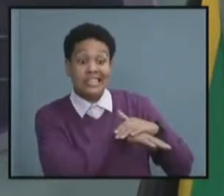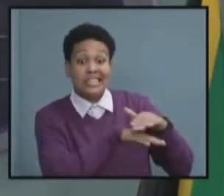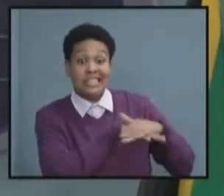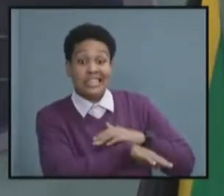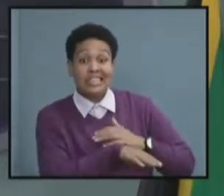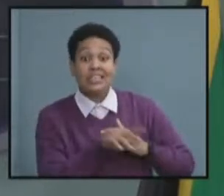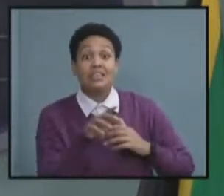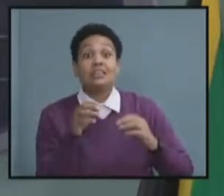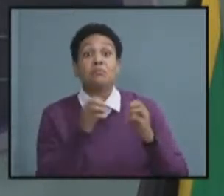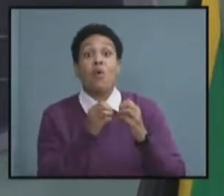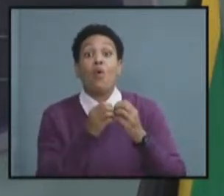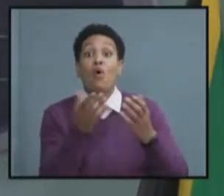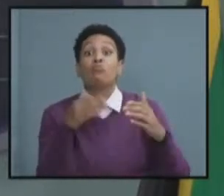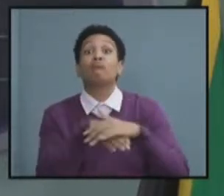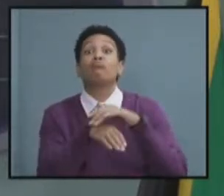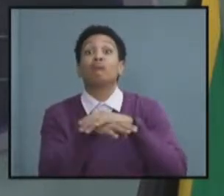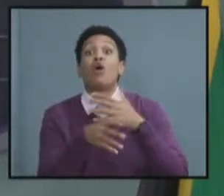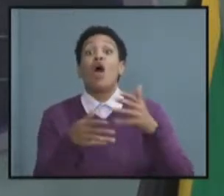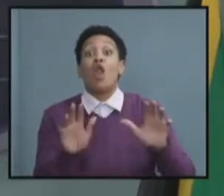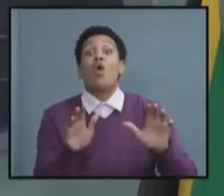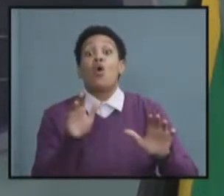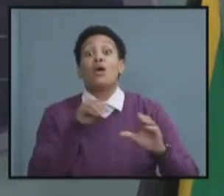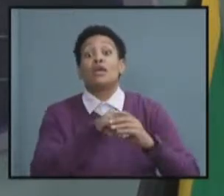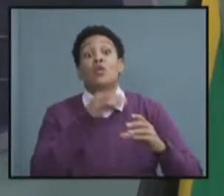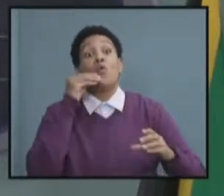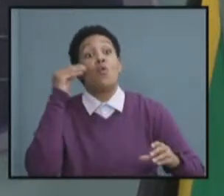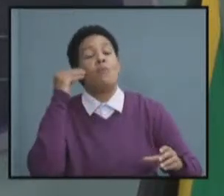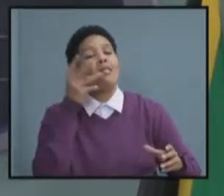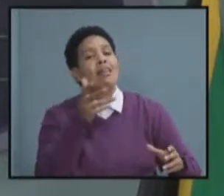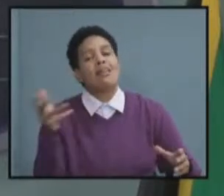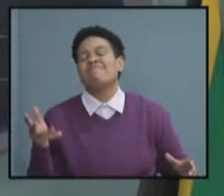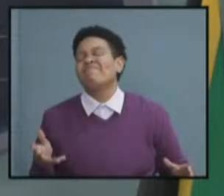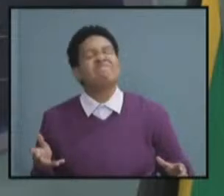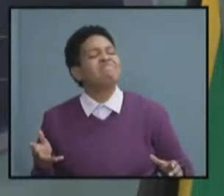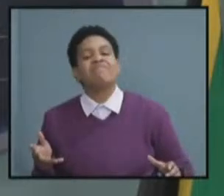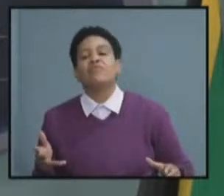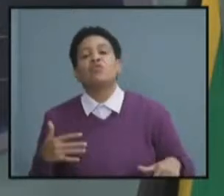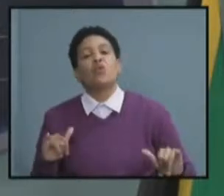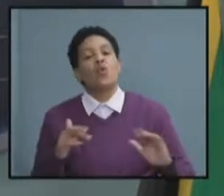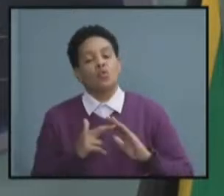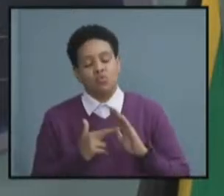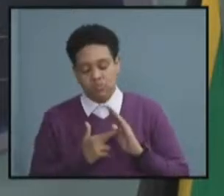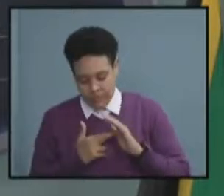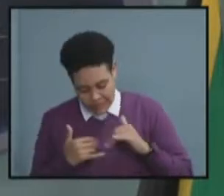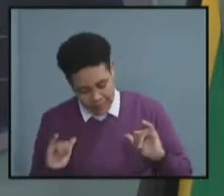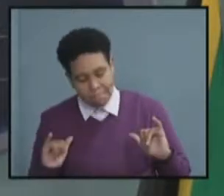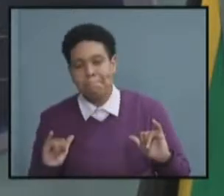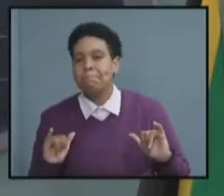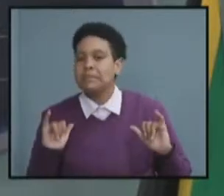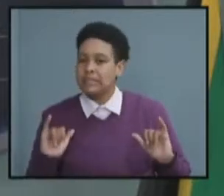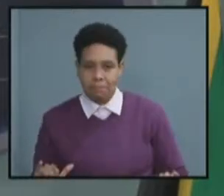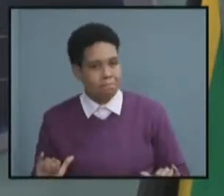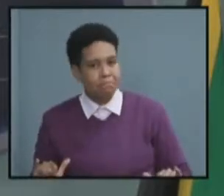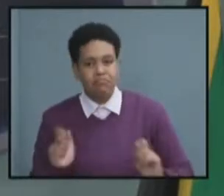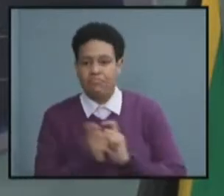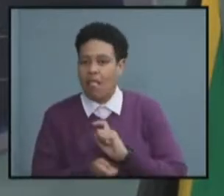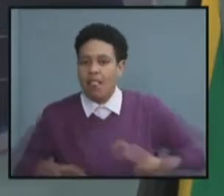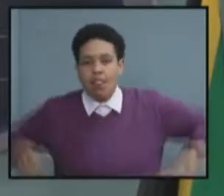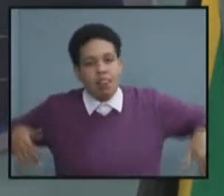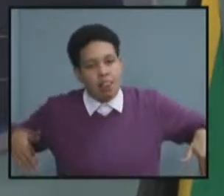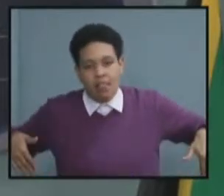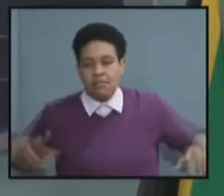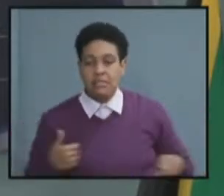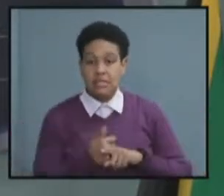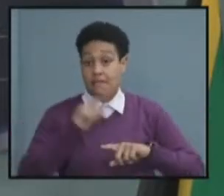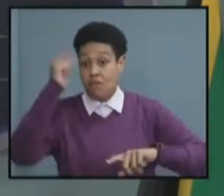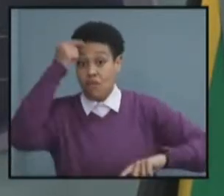our infirmaries. Those measures still stand. The government